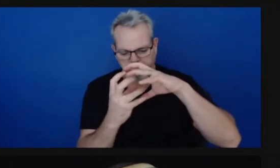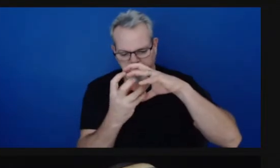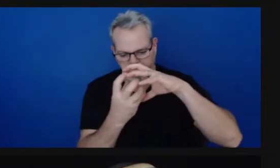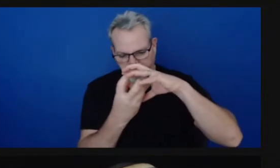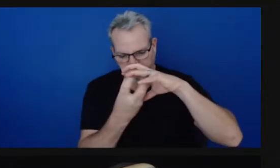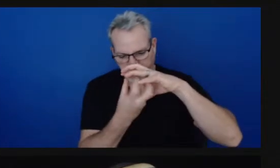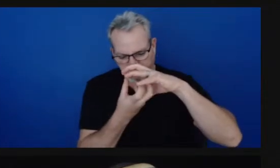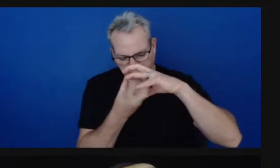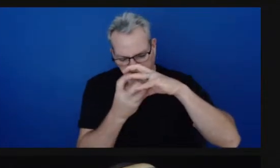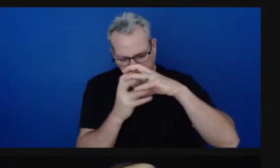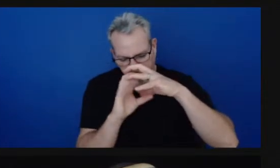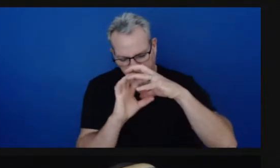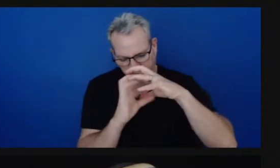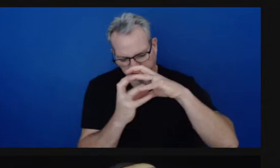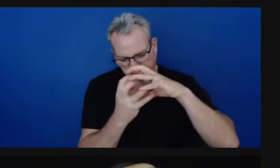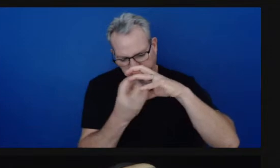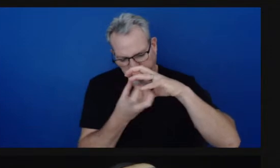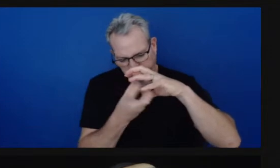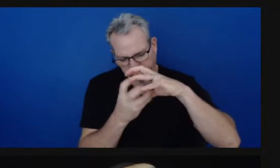No, I'll just have to play it, I guess.